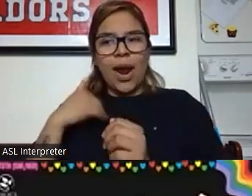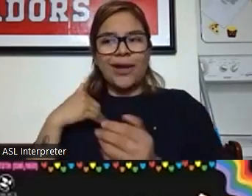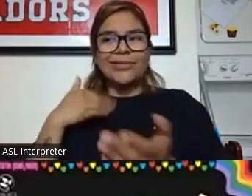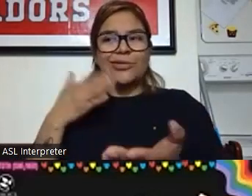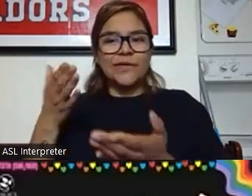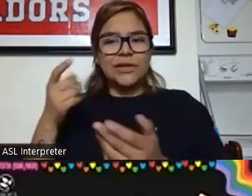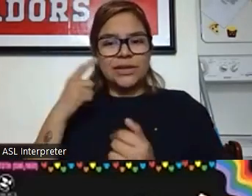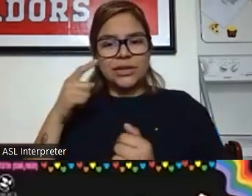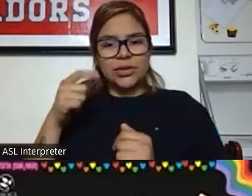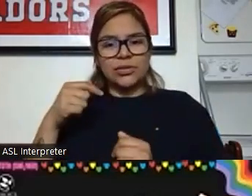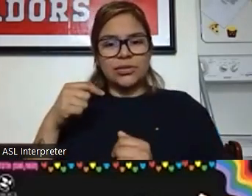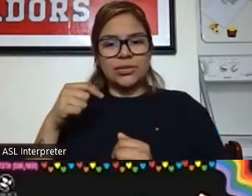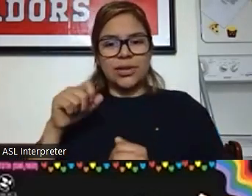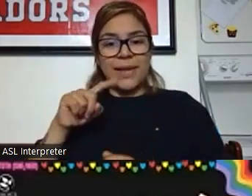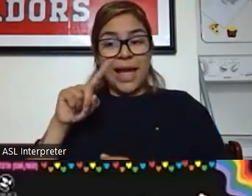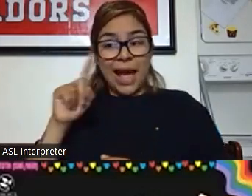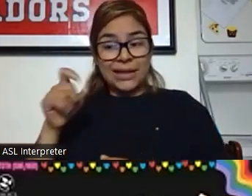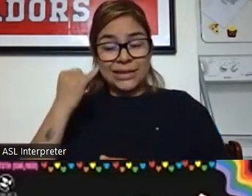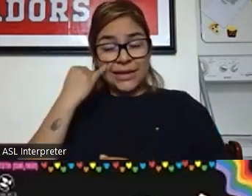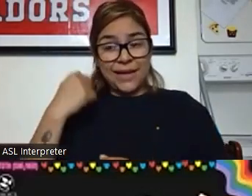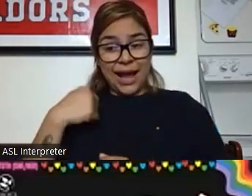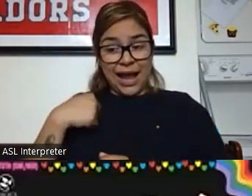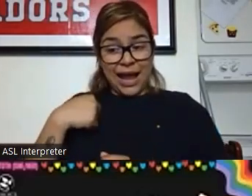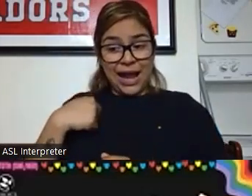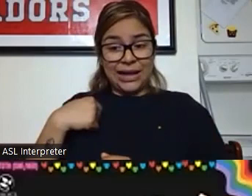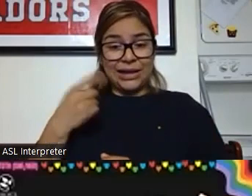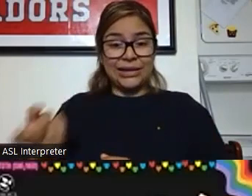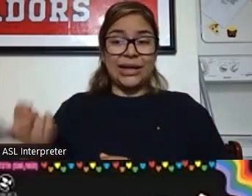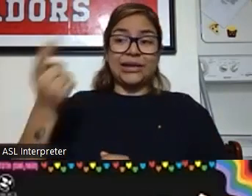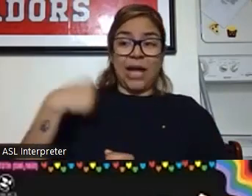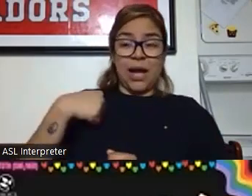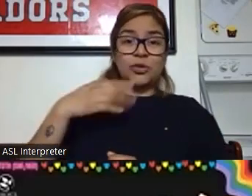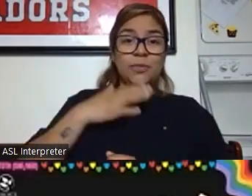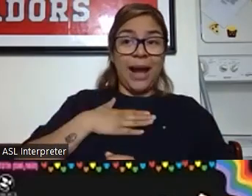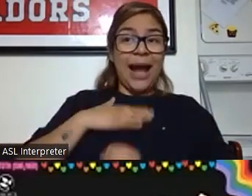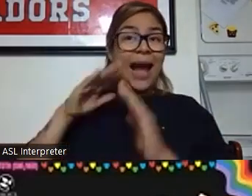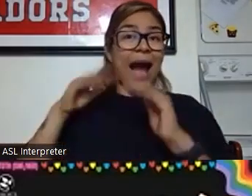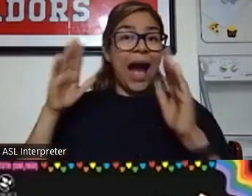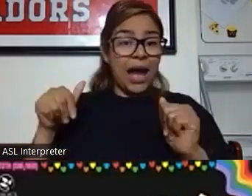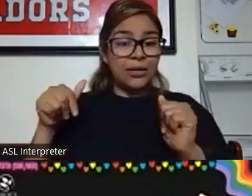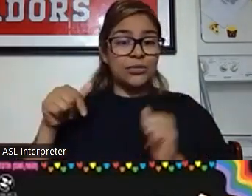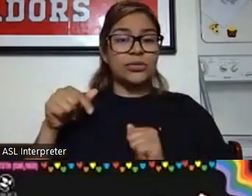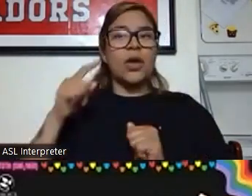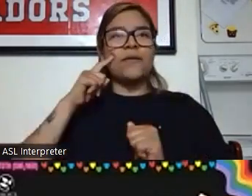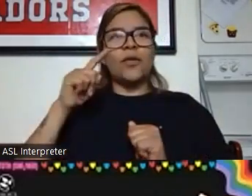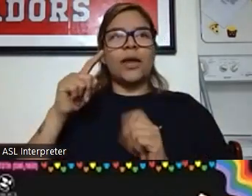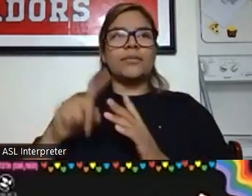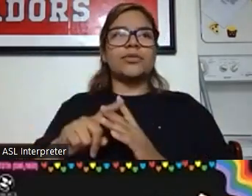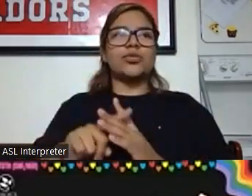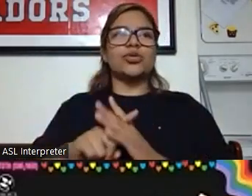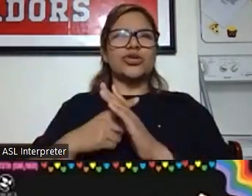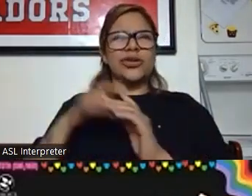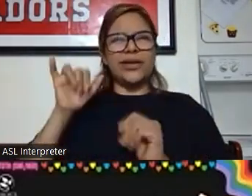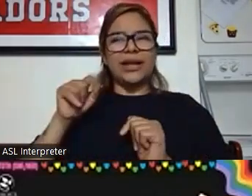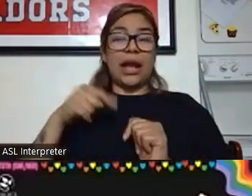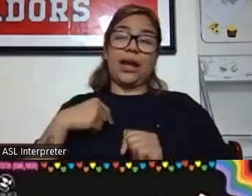take that person or have that person come to my house temporarily until they could find a better setting. I'm not really set up